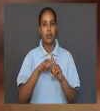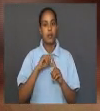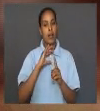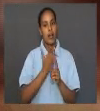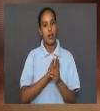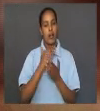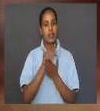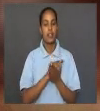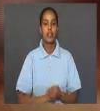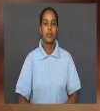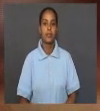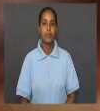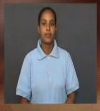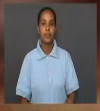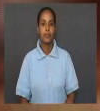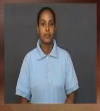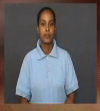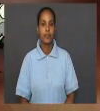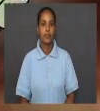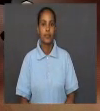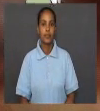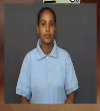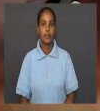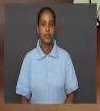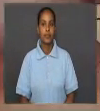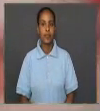Let's get back to our lesson.